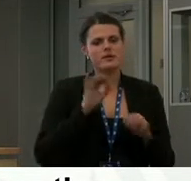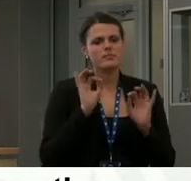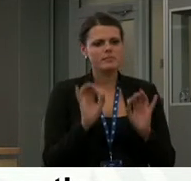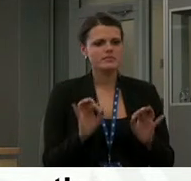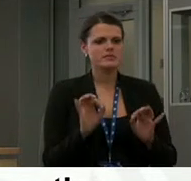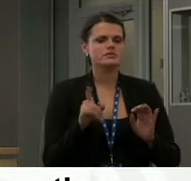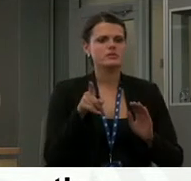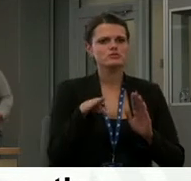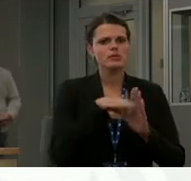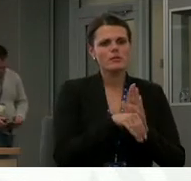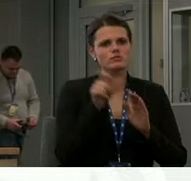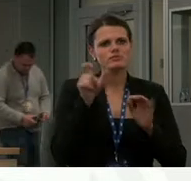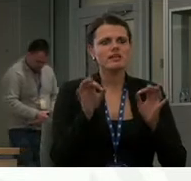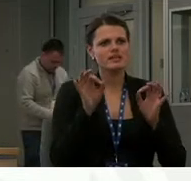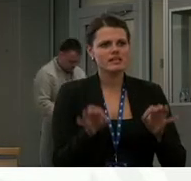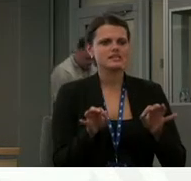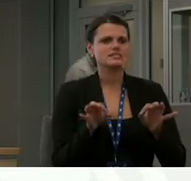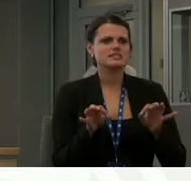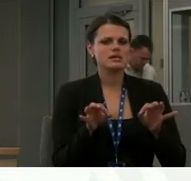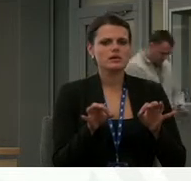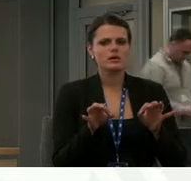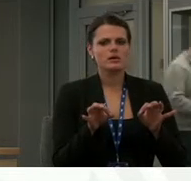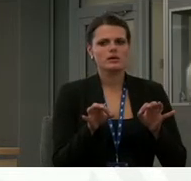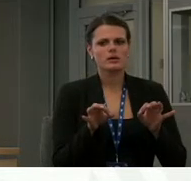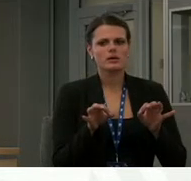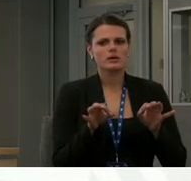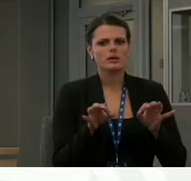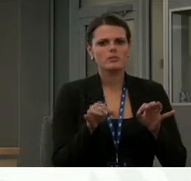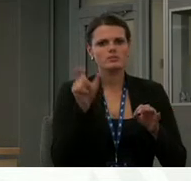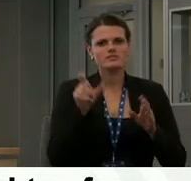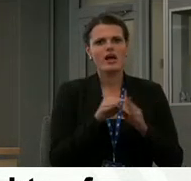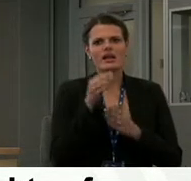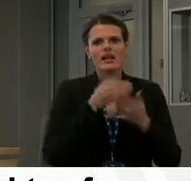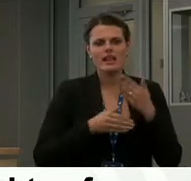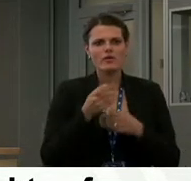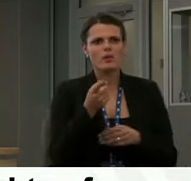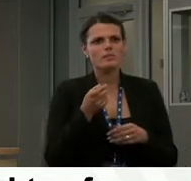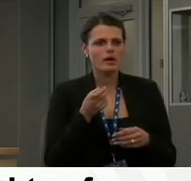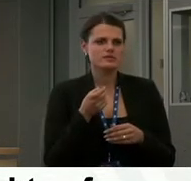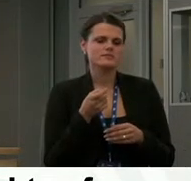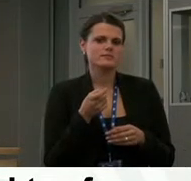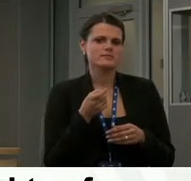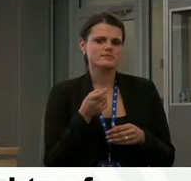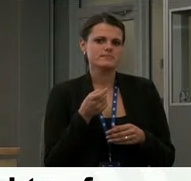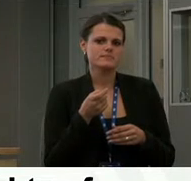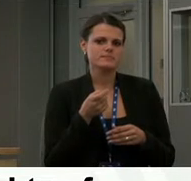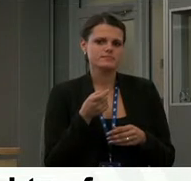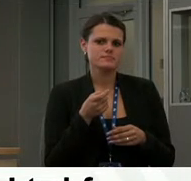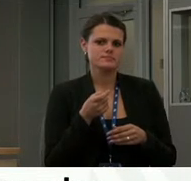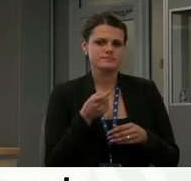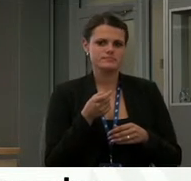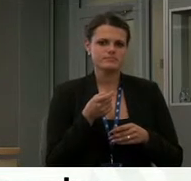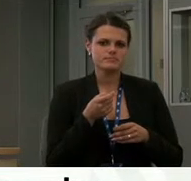Effective implementation of human rights of persons with disabilities requires coming to terms with